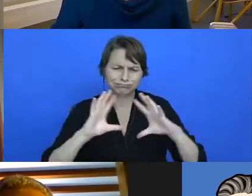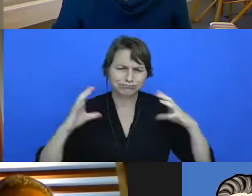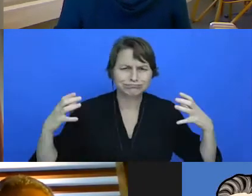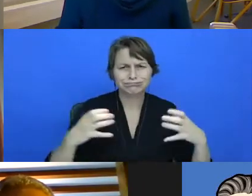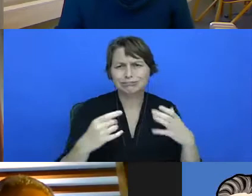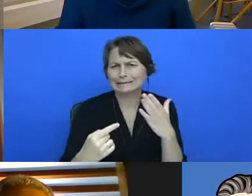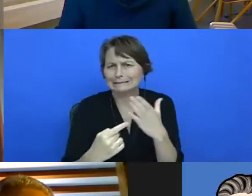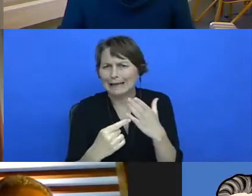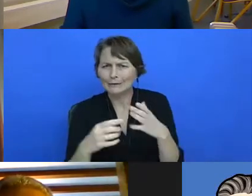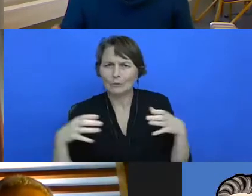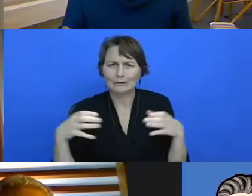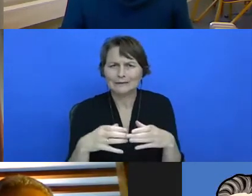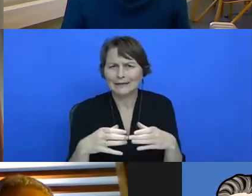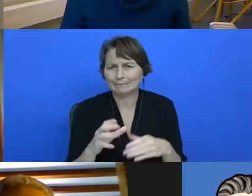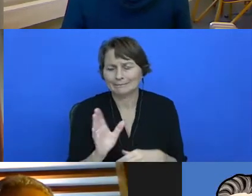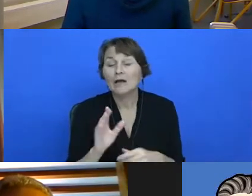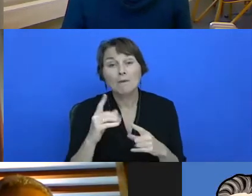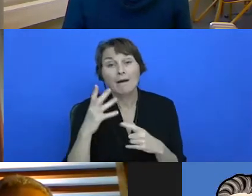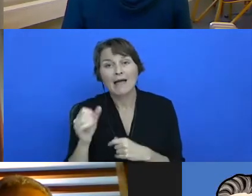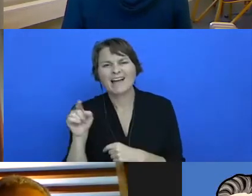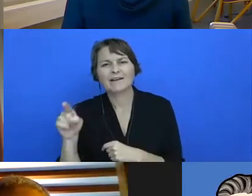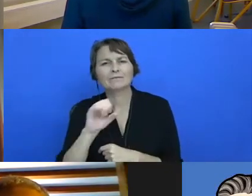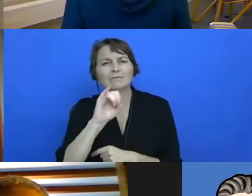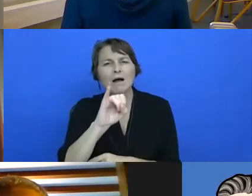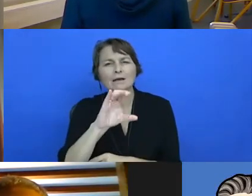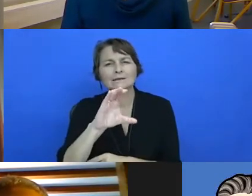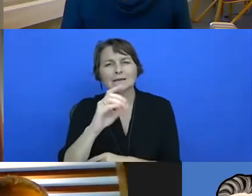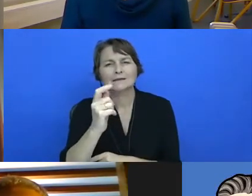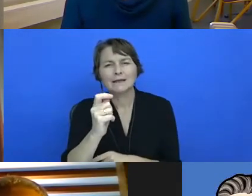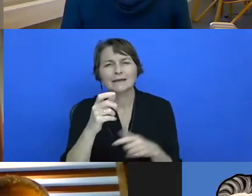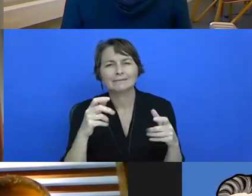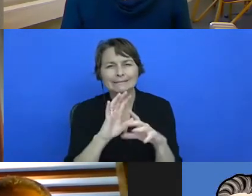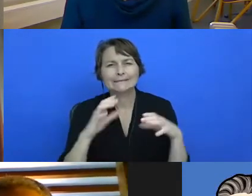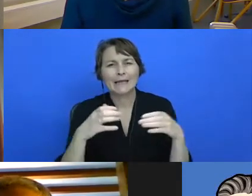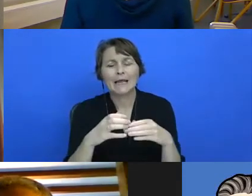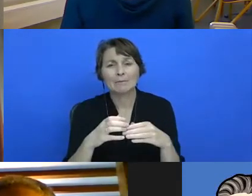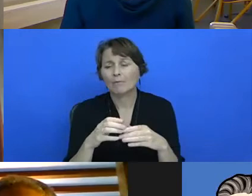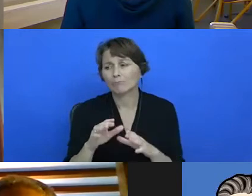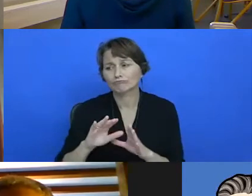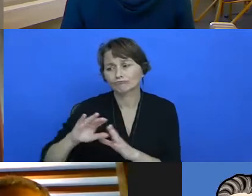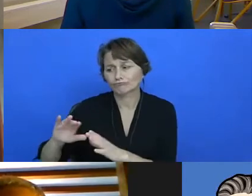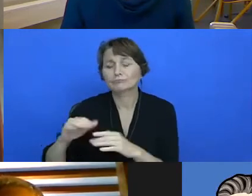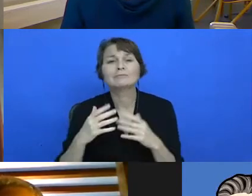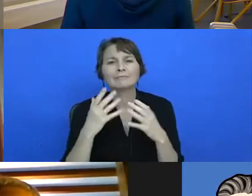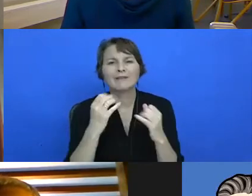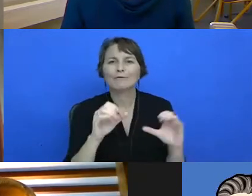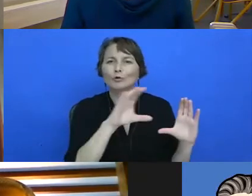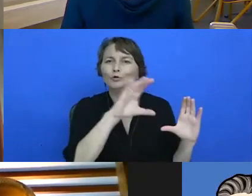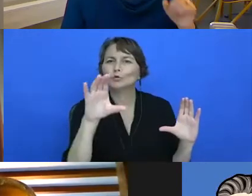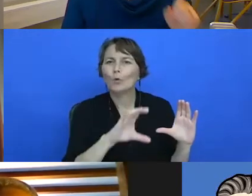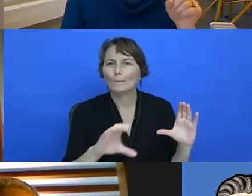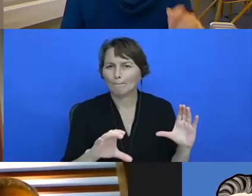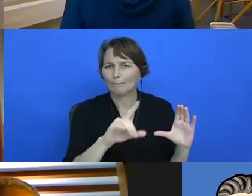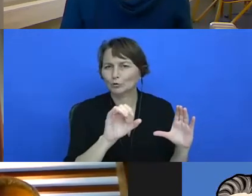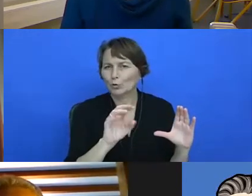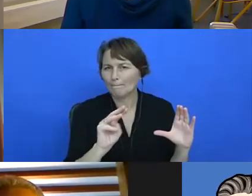ICT department, of course, who could help me, but I didn't need it. We used Zoom. Basically, all we needed